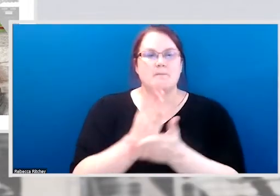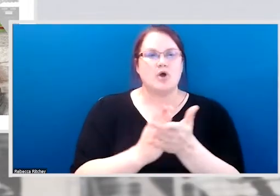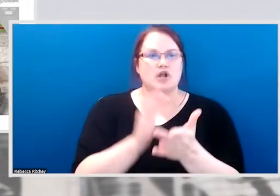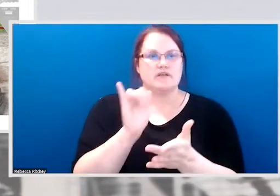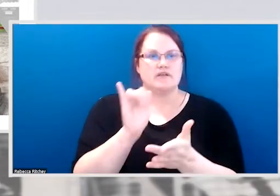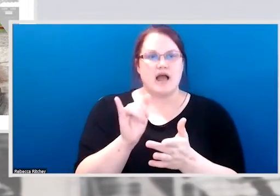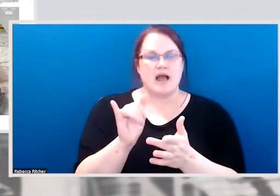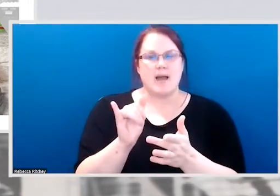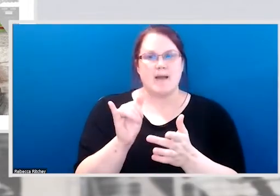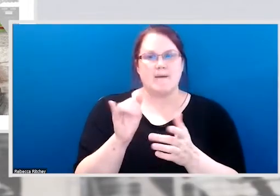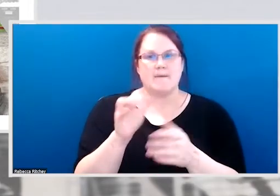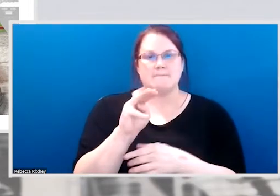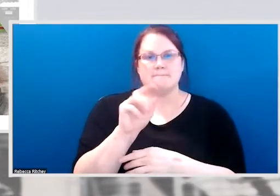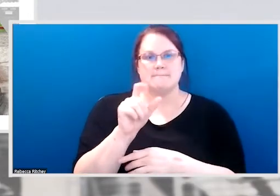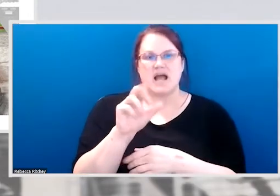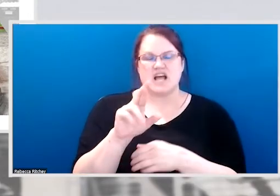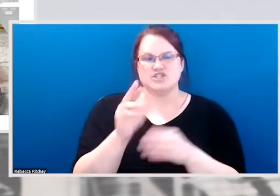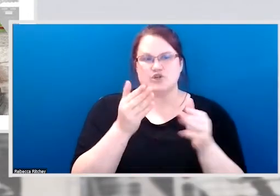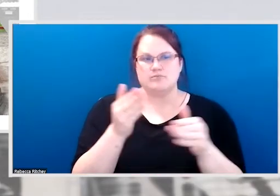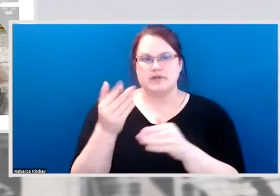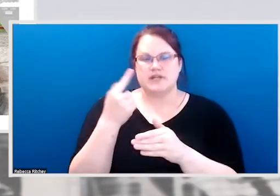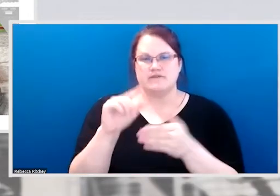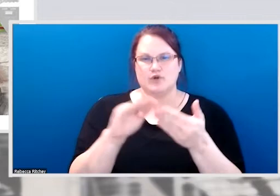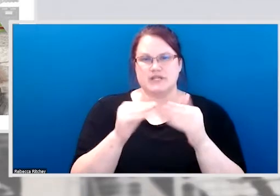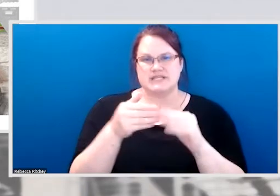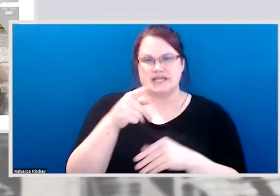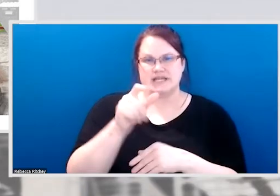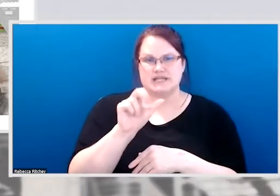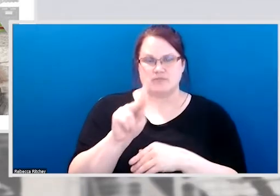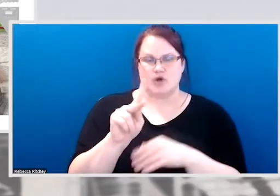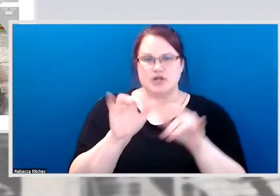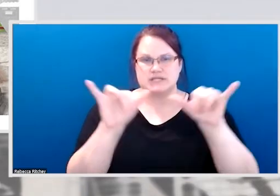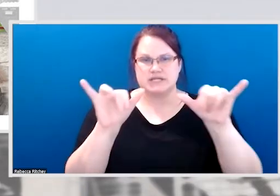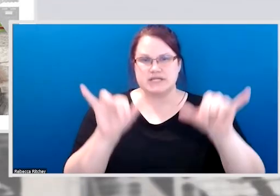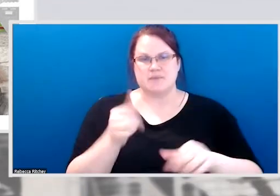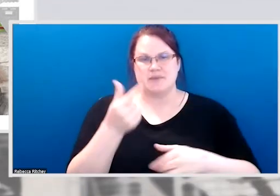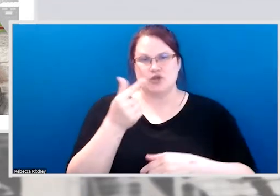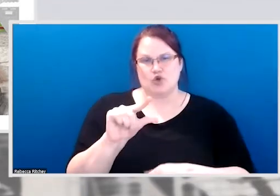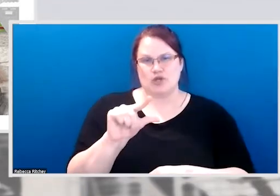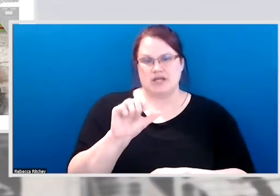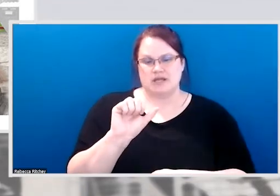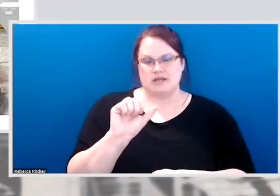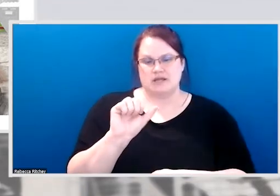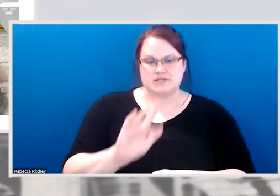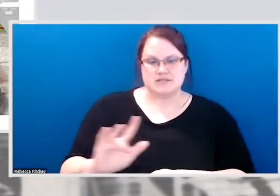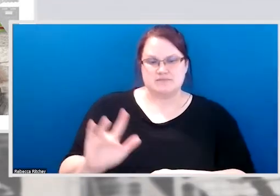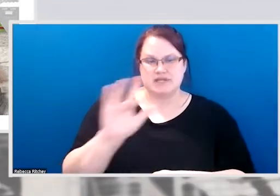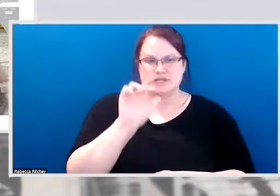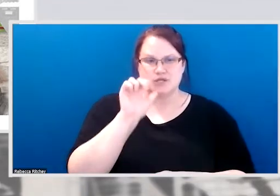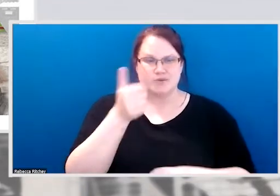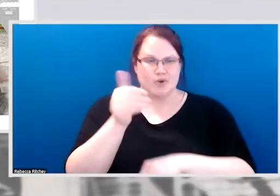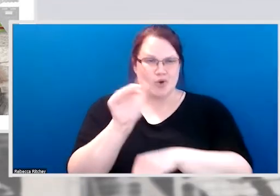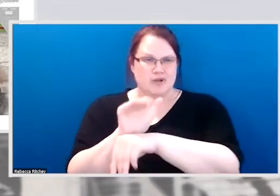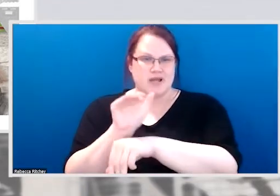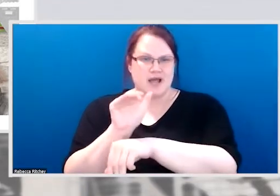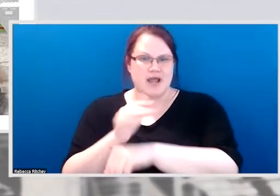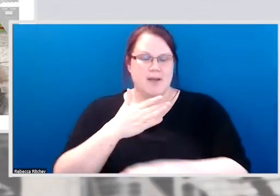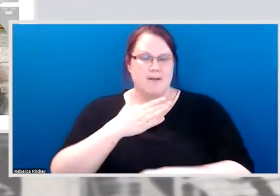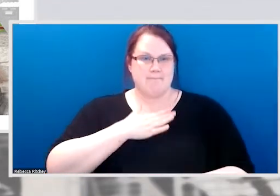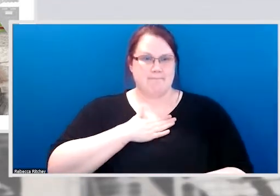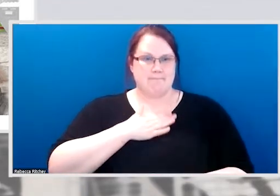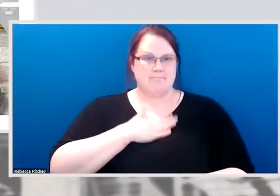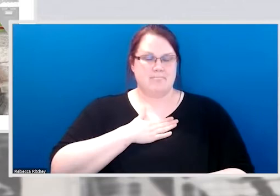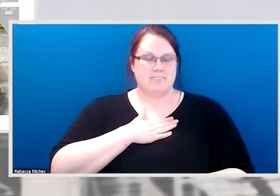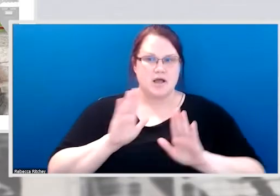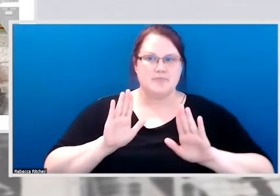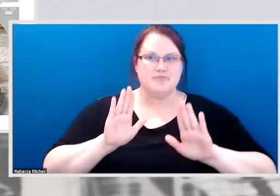master planning for the city's park system and some of our green spaces. And so tomorrow night, and this will be my